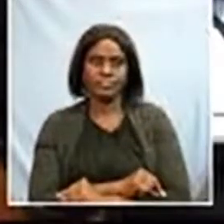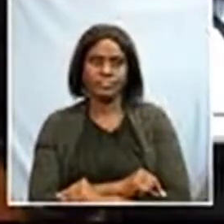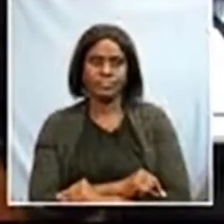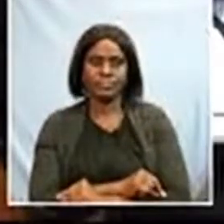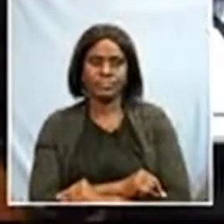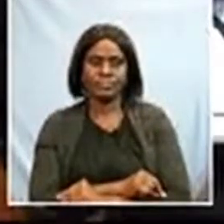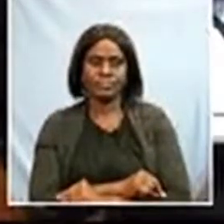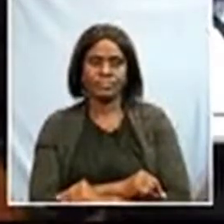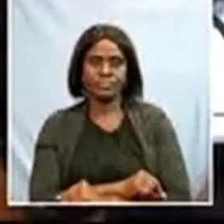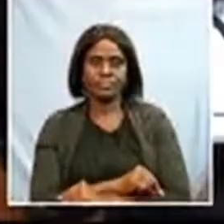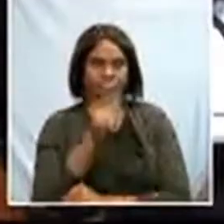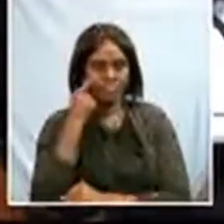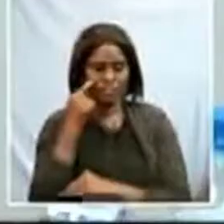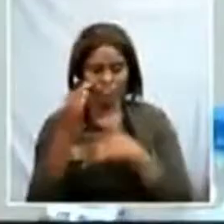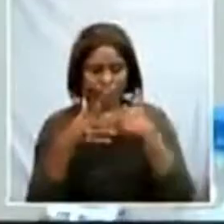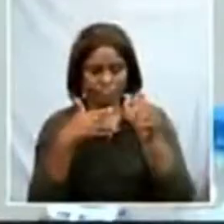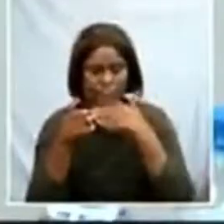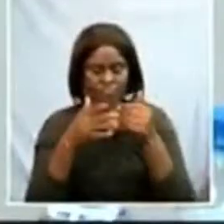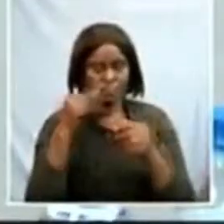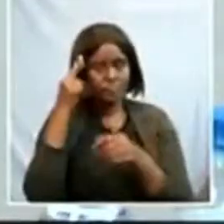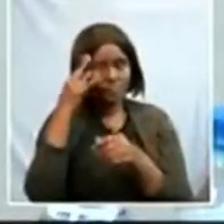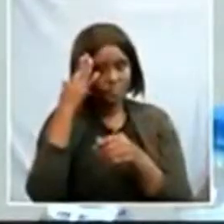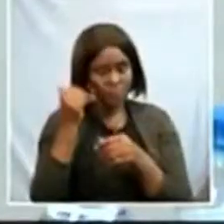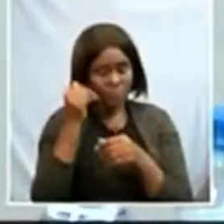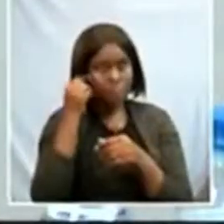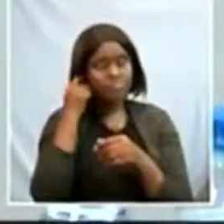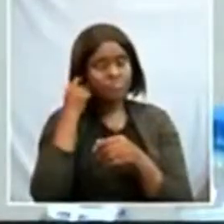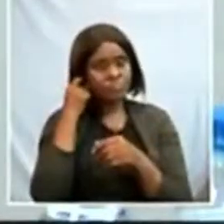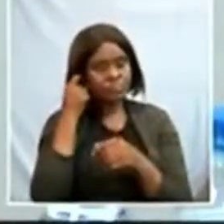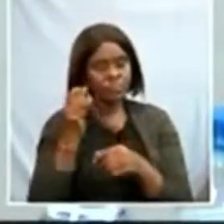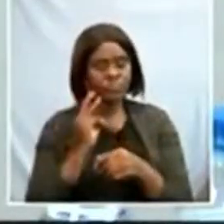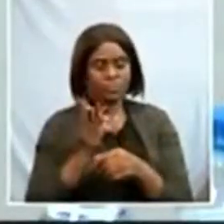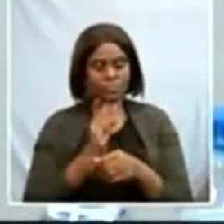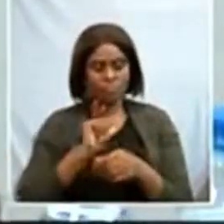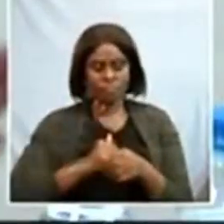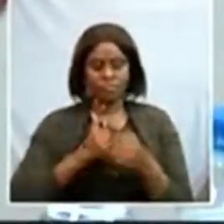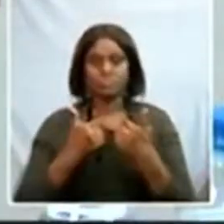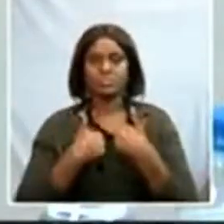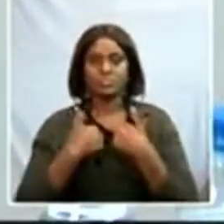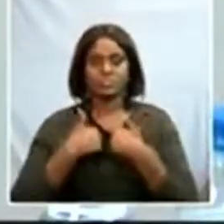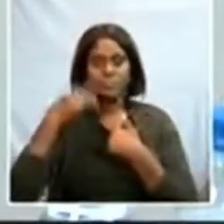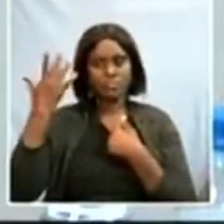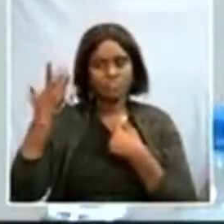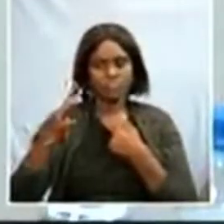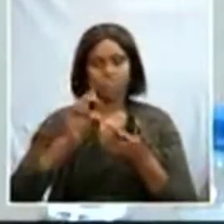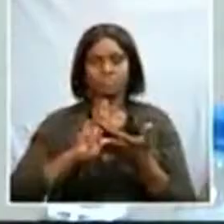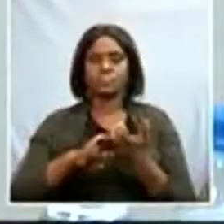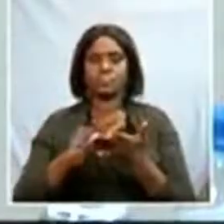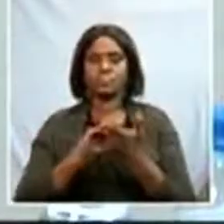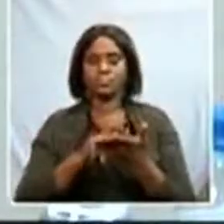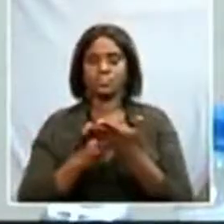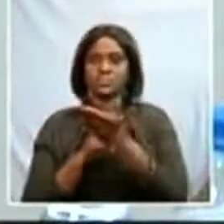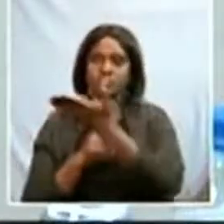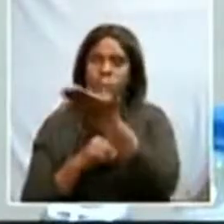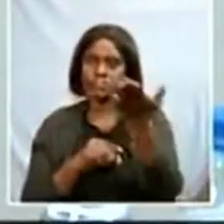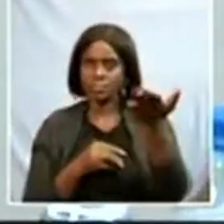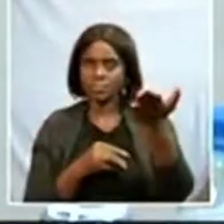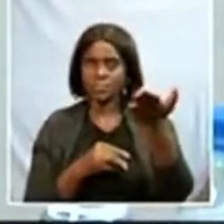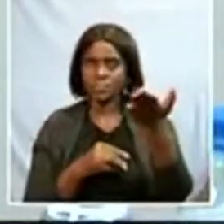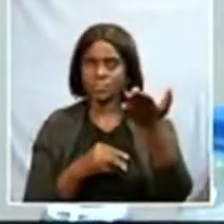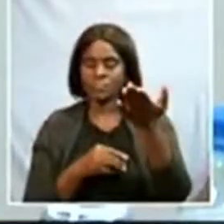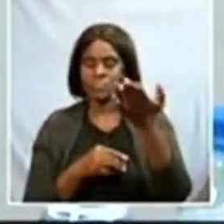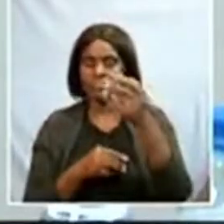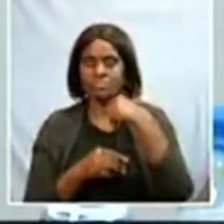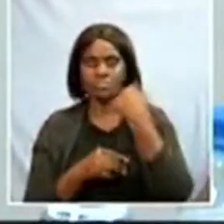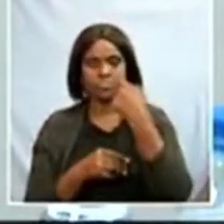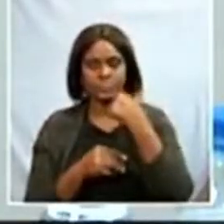for the simple reason that we have our permanent witnesses who